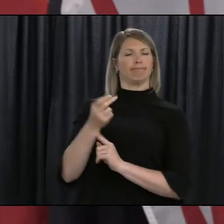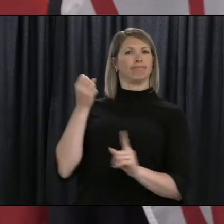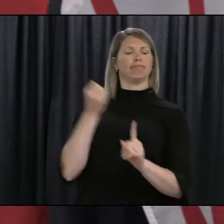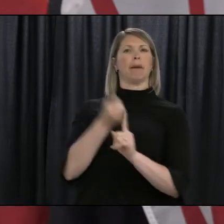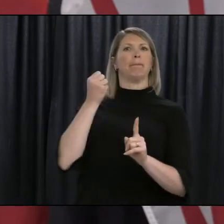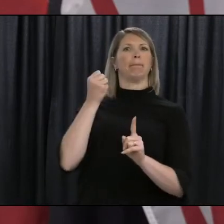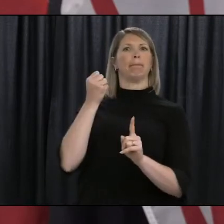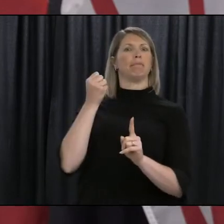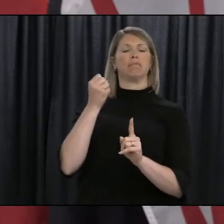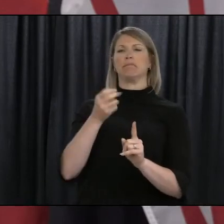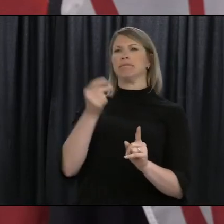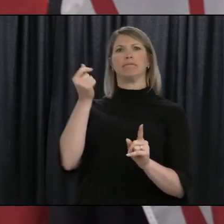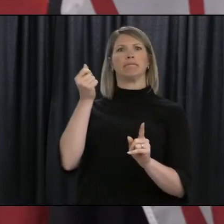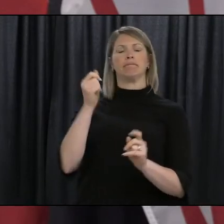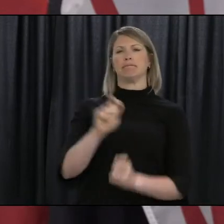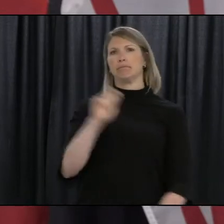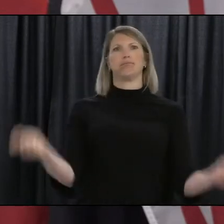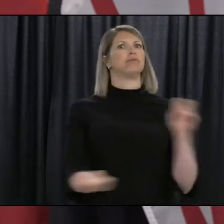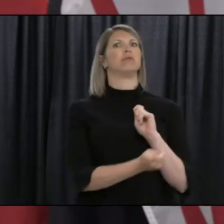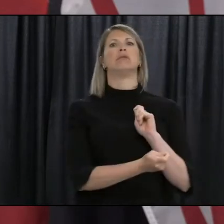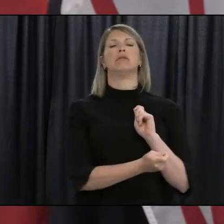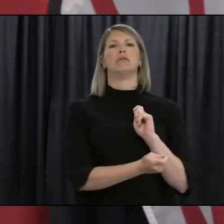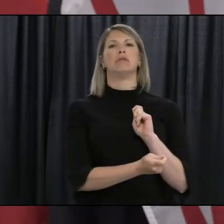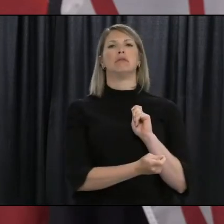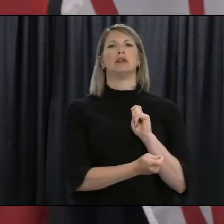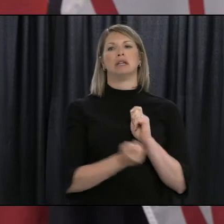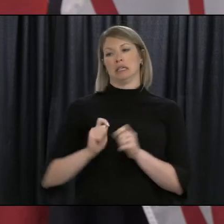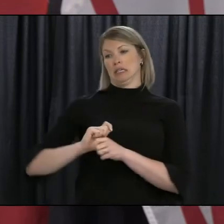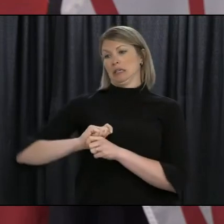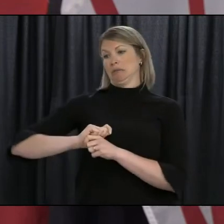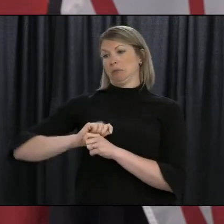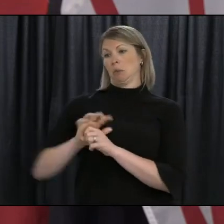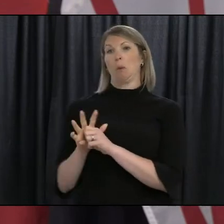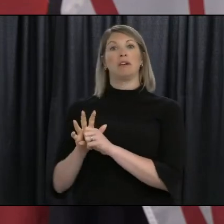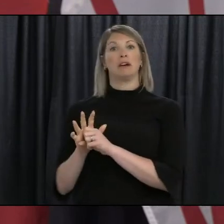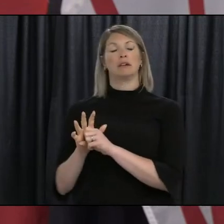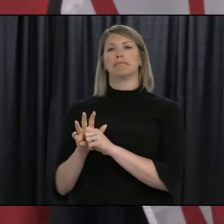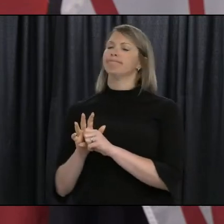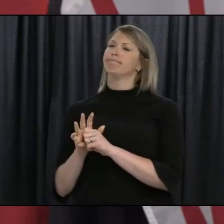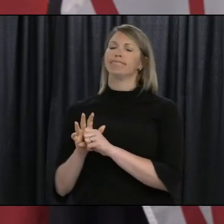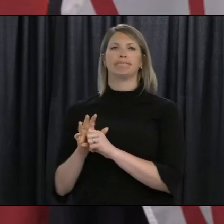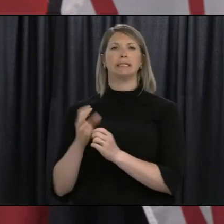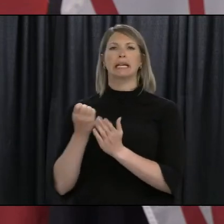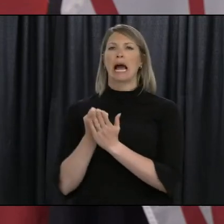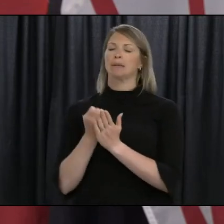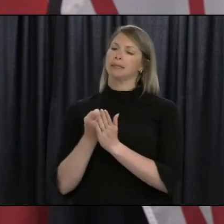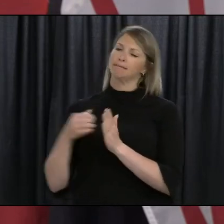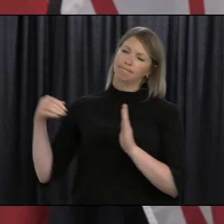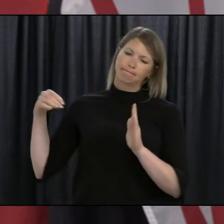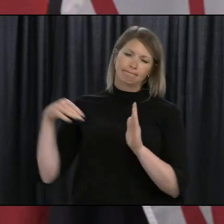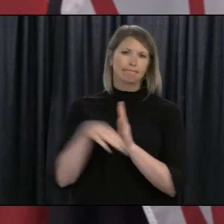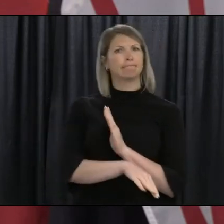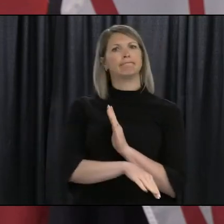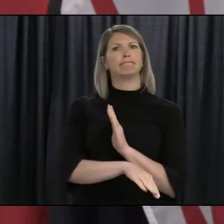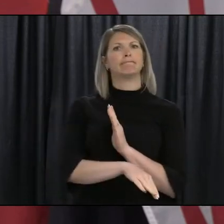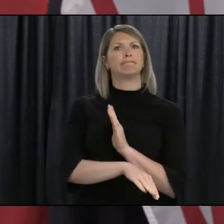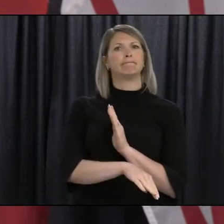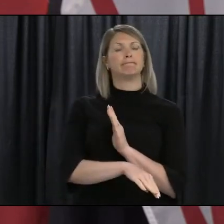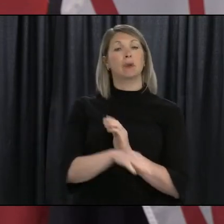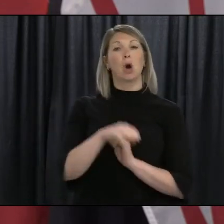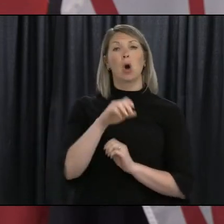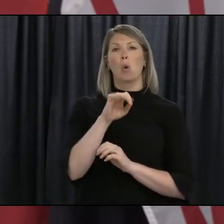In addition to the devastating impact that the COVID-19 pandemic had on our economy, we were negatively impacted by the